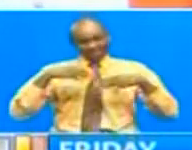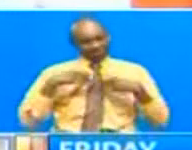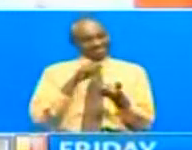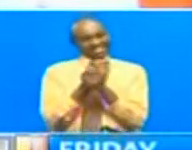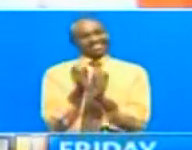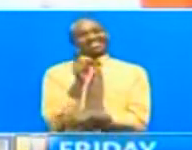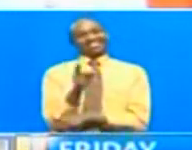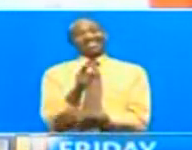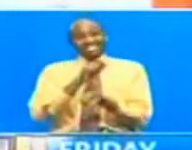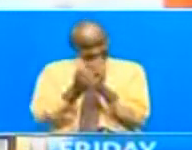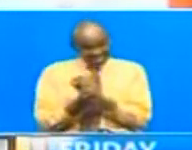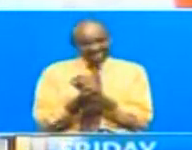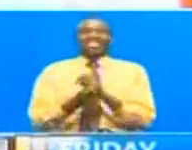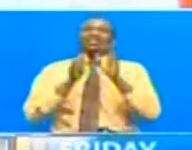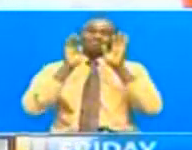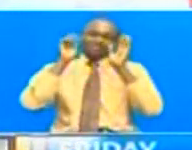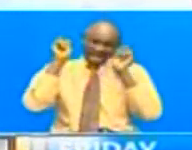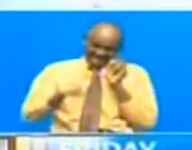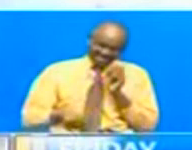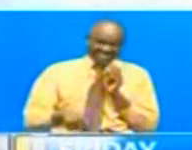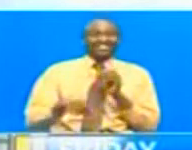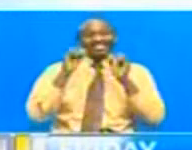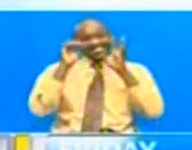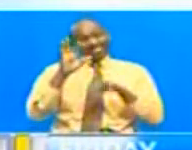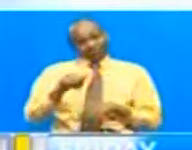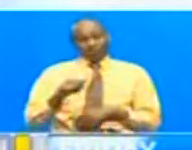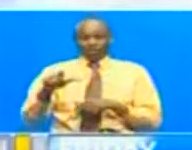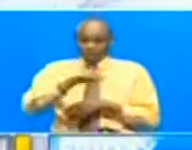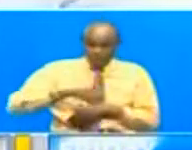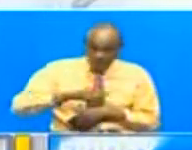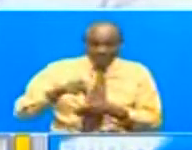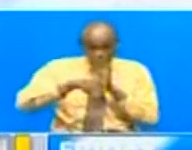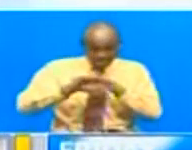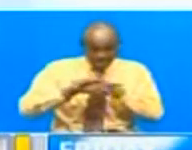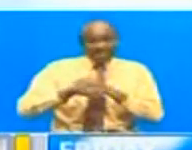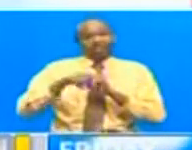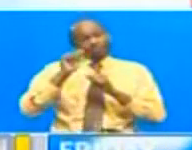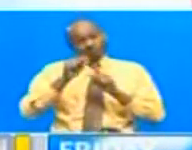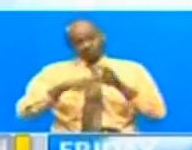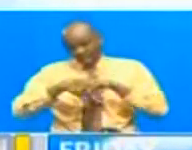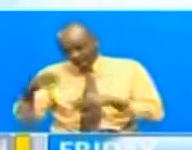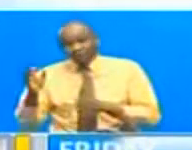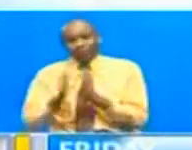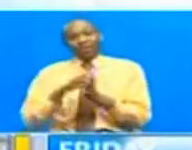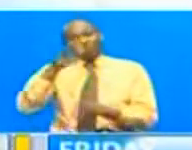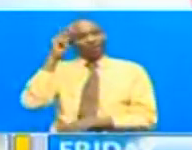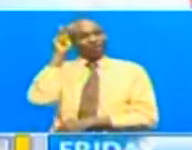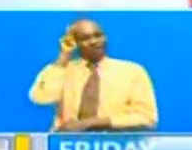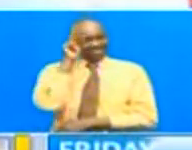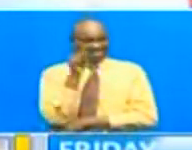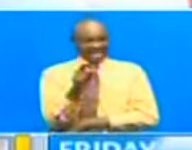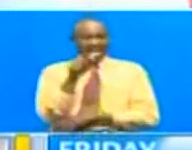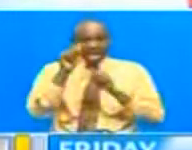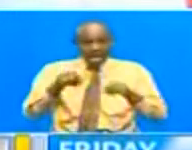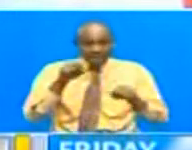Change, as they say, is inevitable, and after today, teachers from the lower primary will walk out of this door with more knowledge and being able